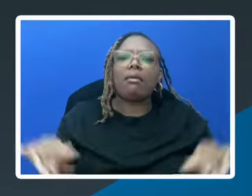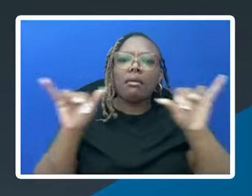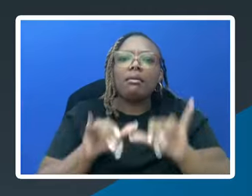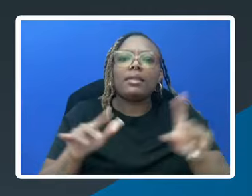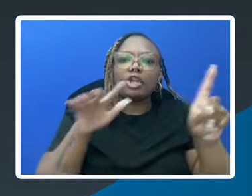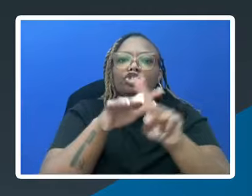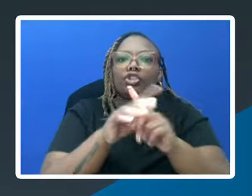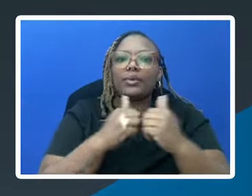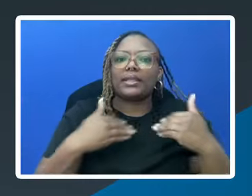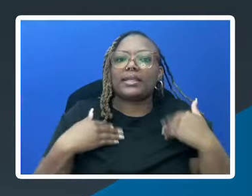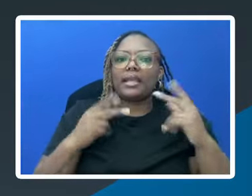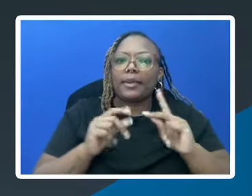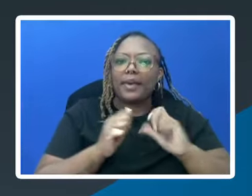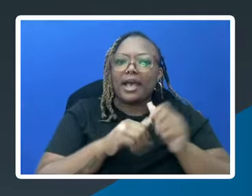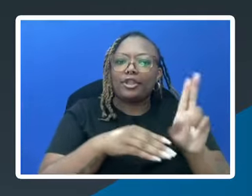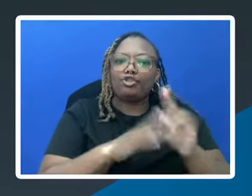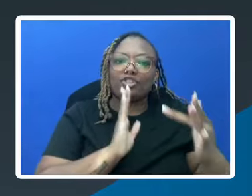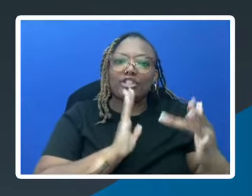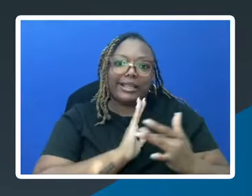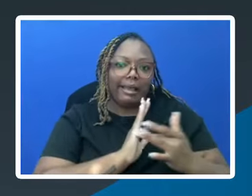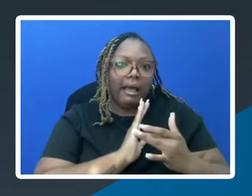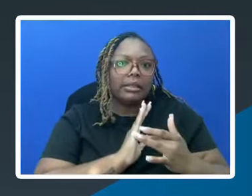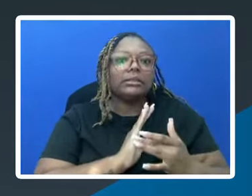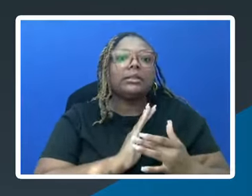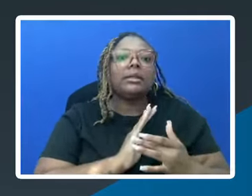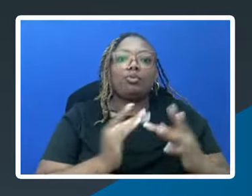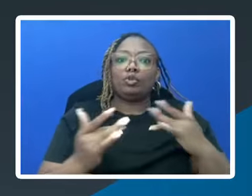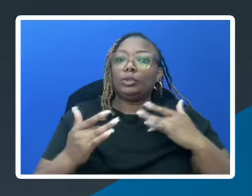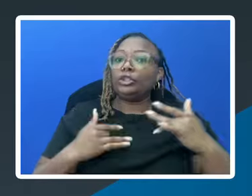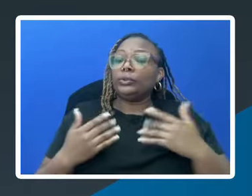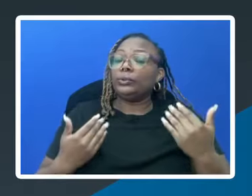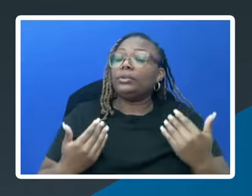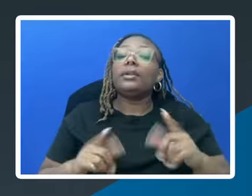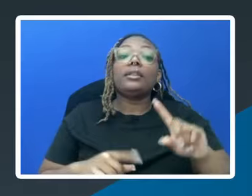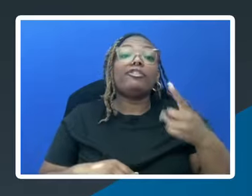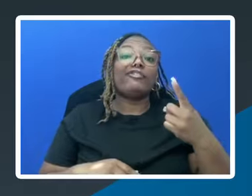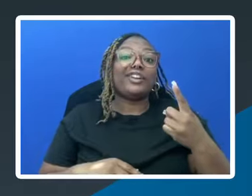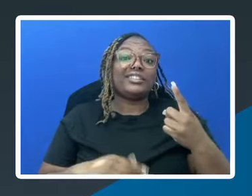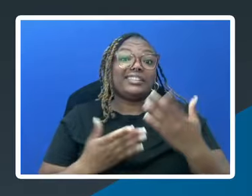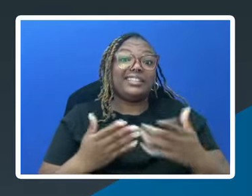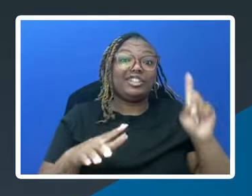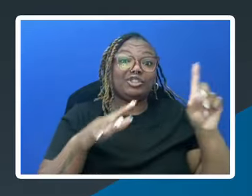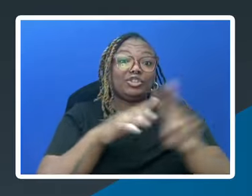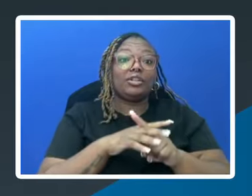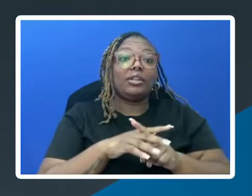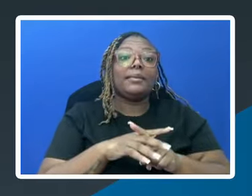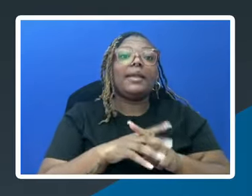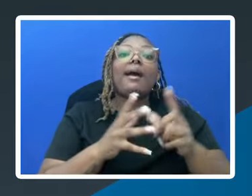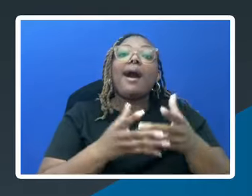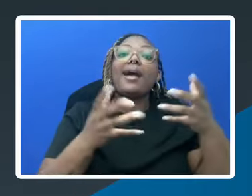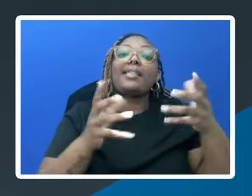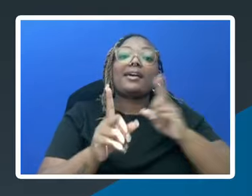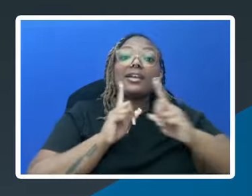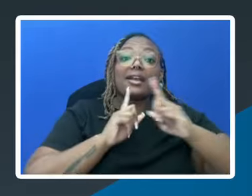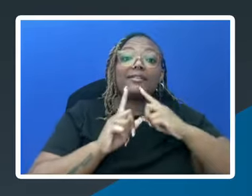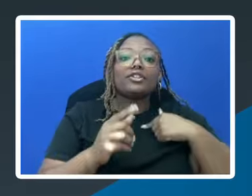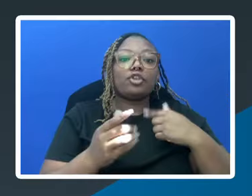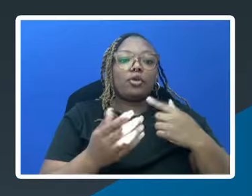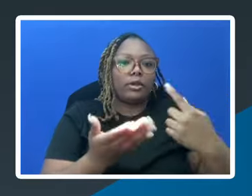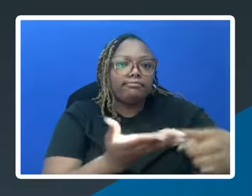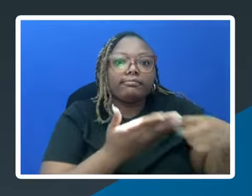technology that were concerning. The first is that lots of the conversations we have with young people are